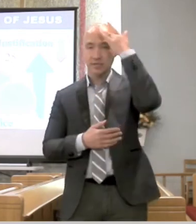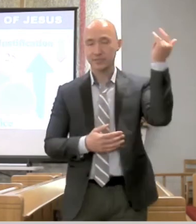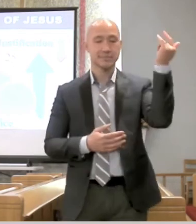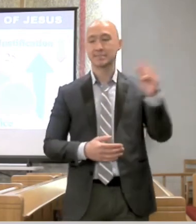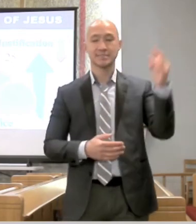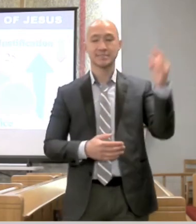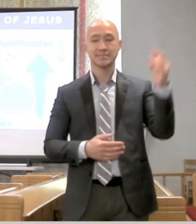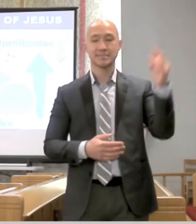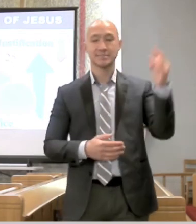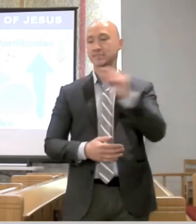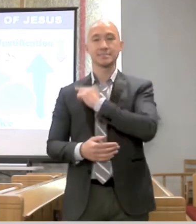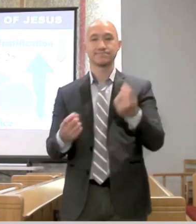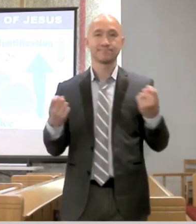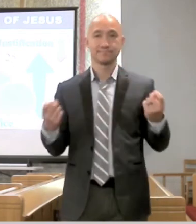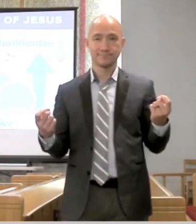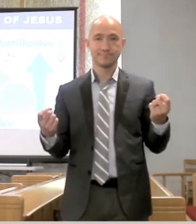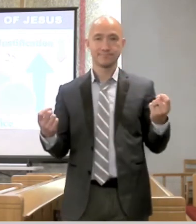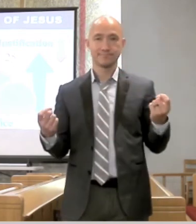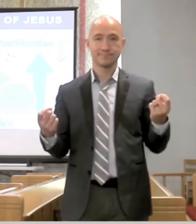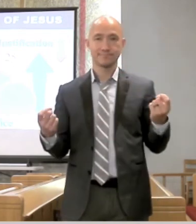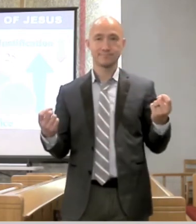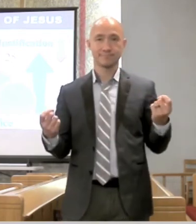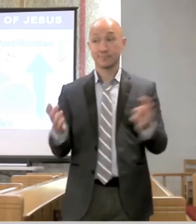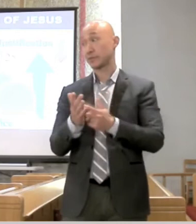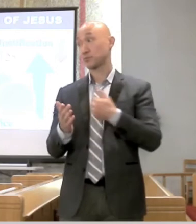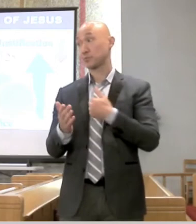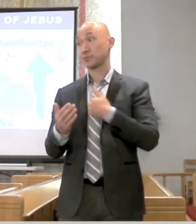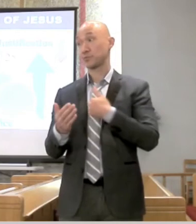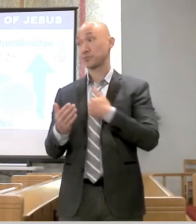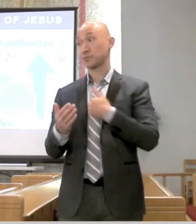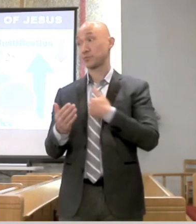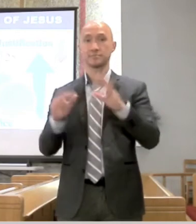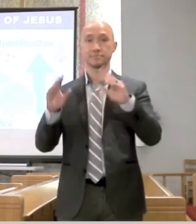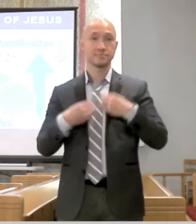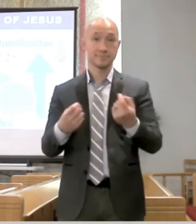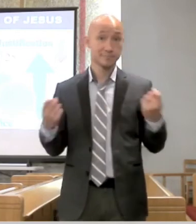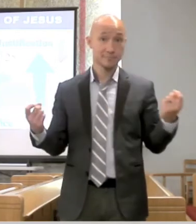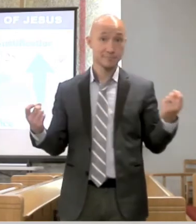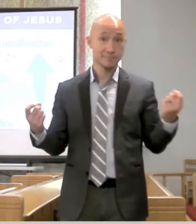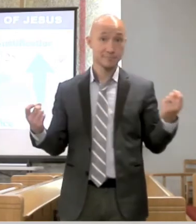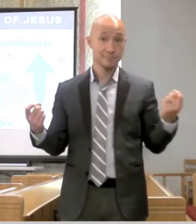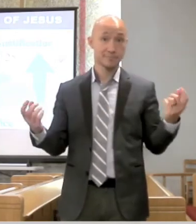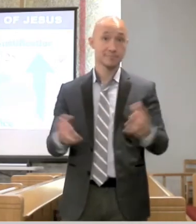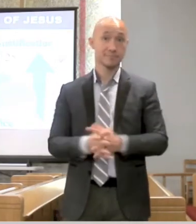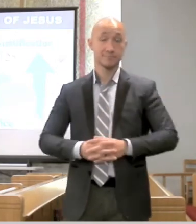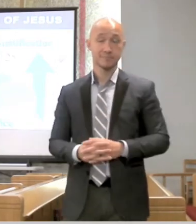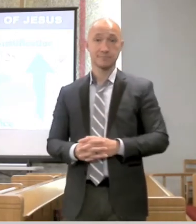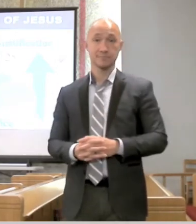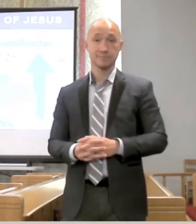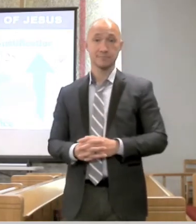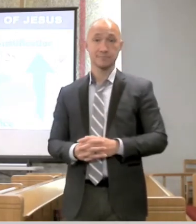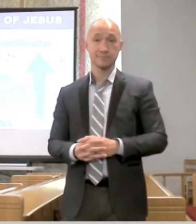are growing to, more and more see, wow, our wickedness is big. And the more we grow in that awareness, the